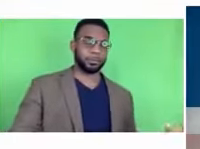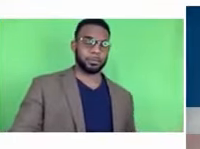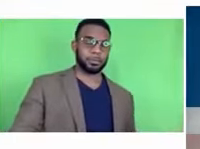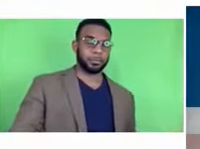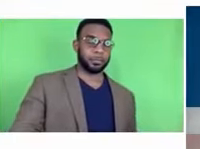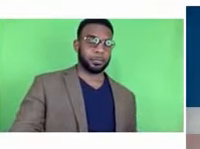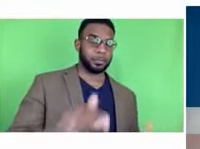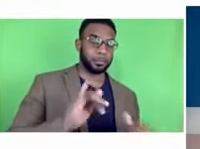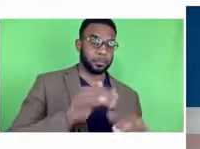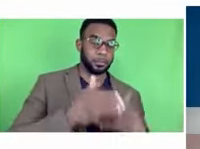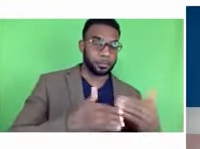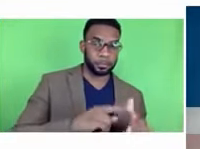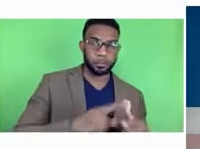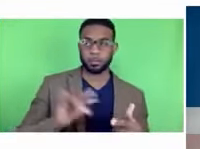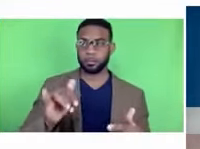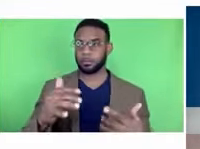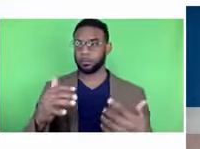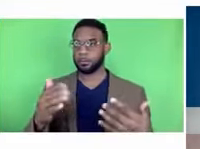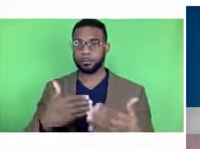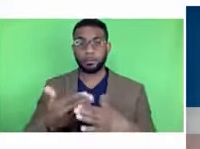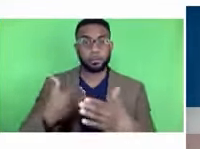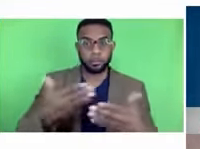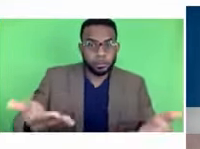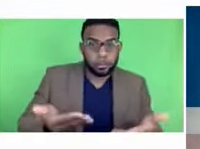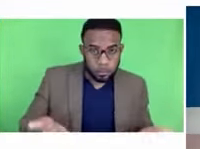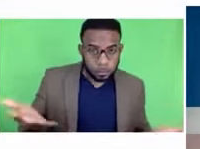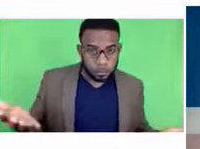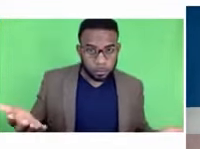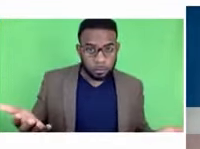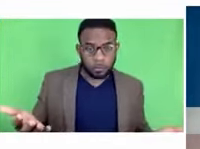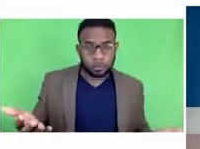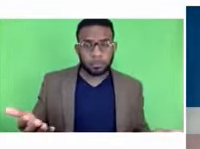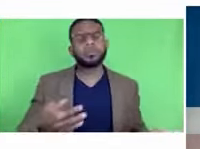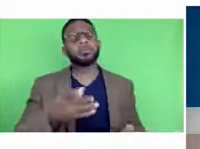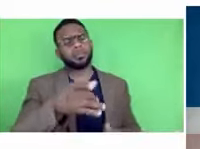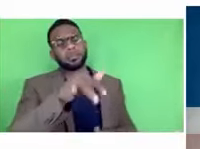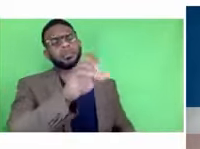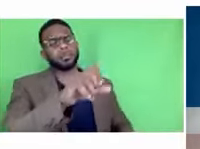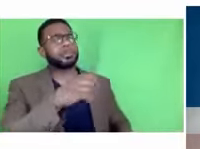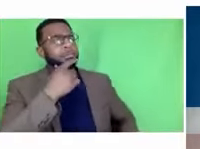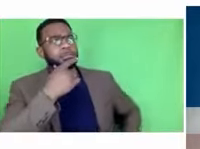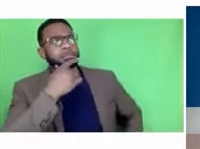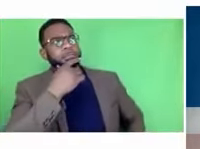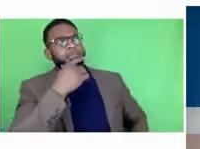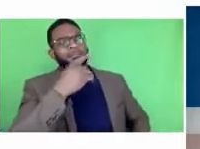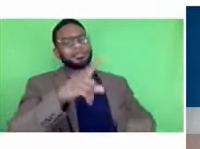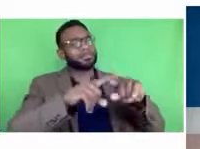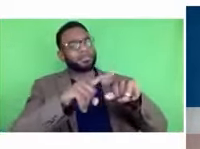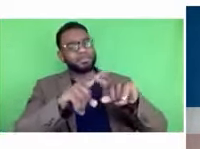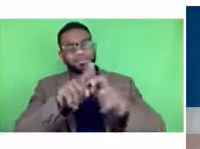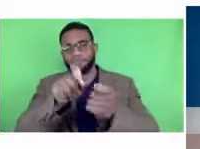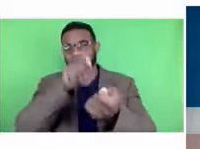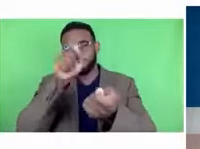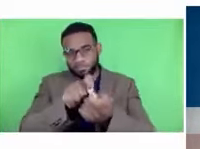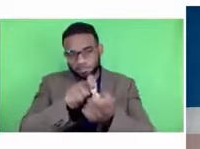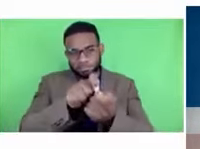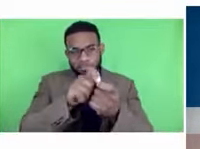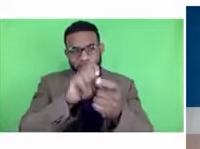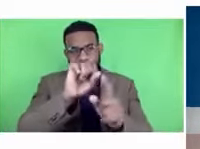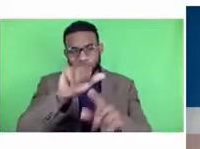or just even before they were hired? Yeah, I mean, it would, again, depend on the specific set of